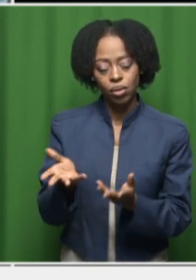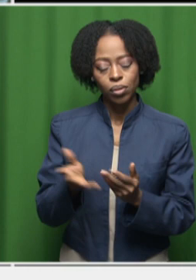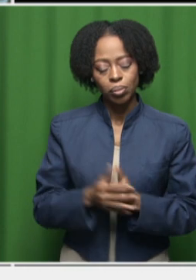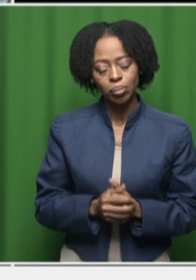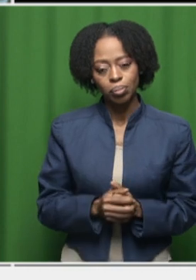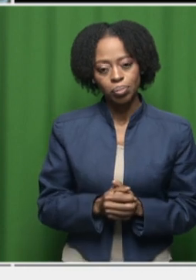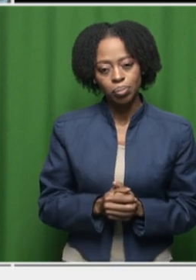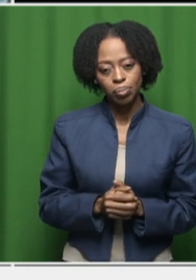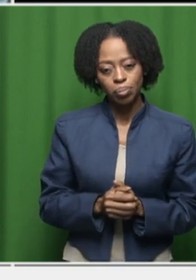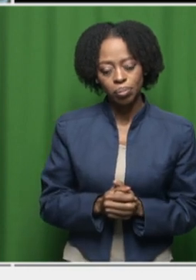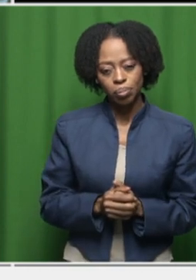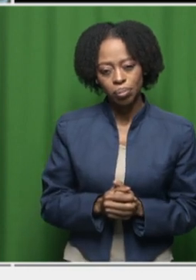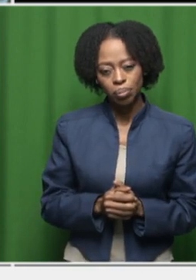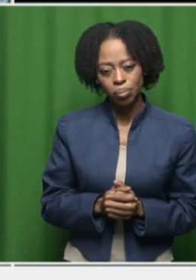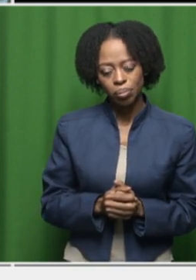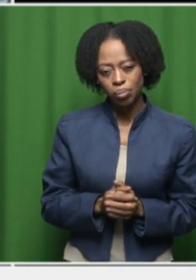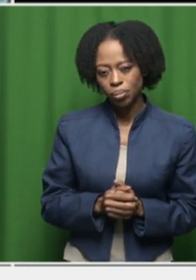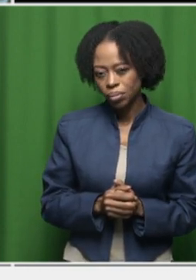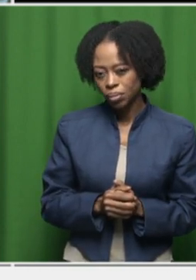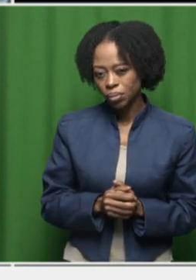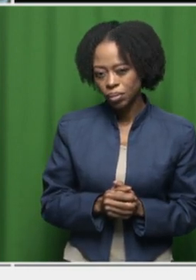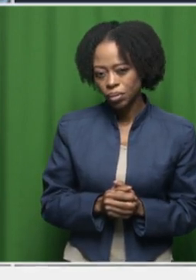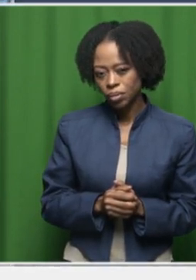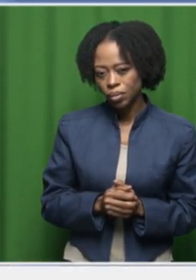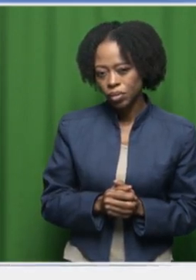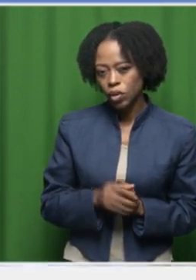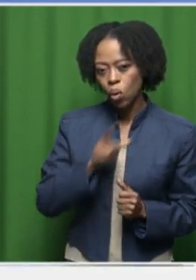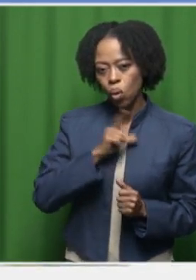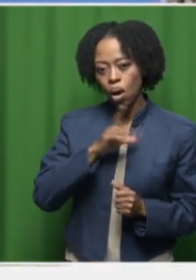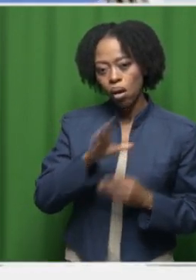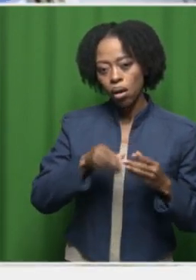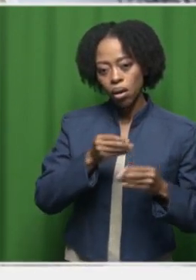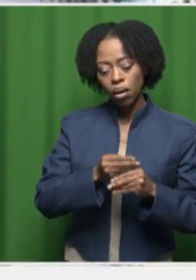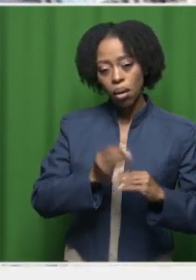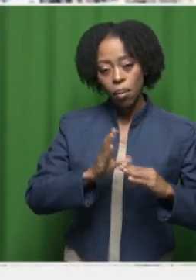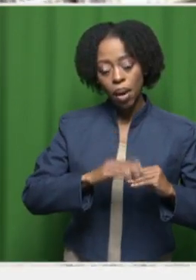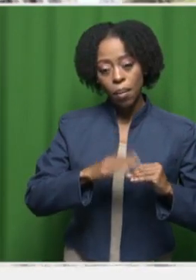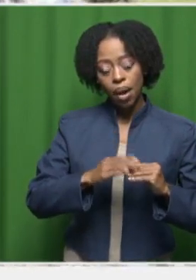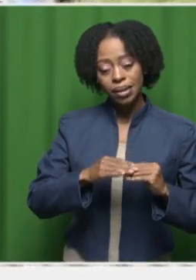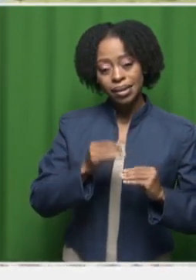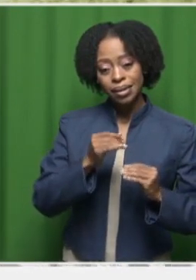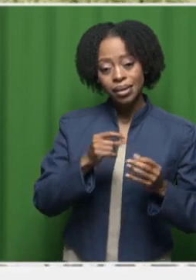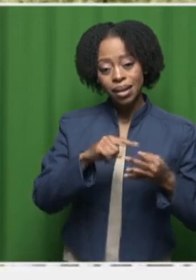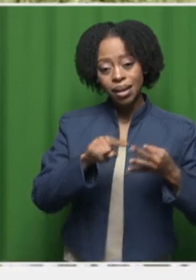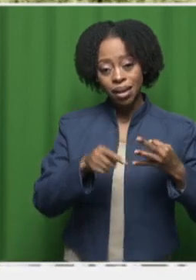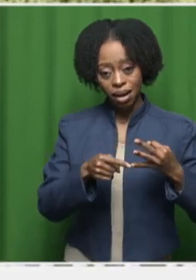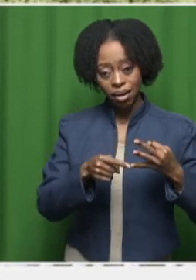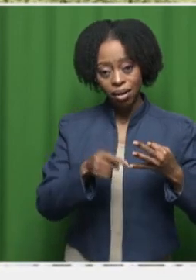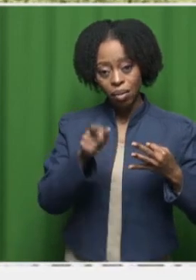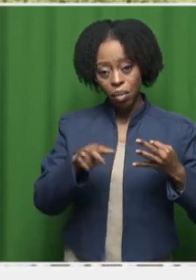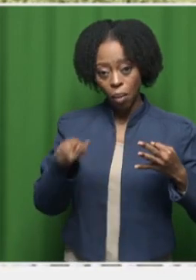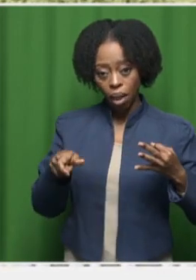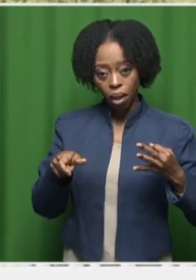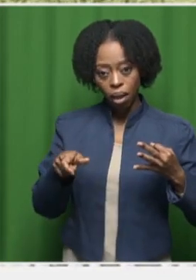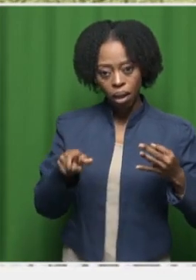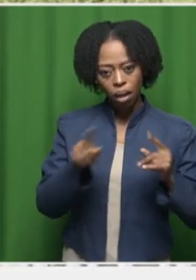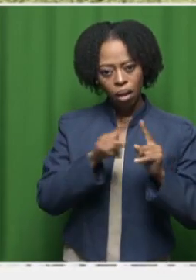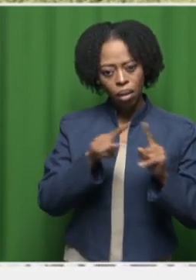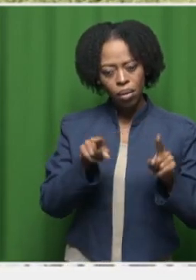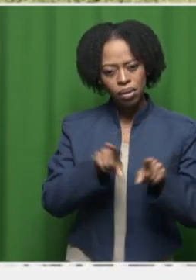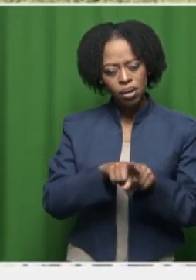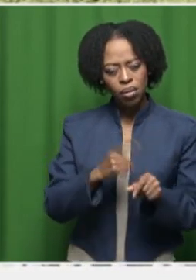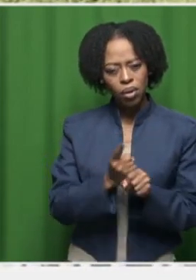particular names. At first it was 2 names, and it became 3 names that seemingly is delaying the whole process. But we at MMA are of the view